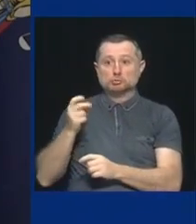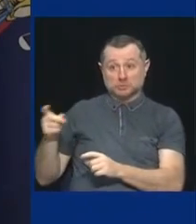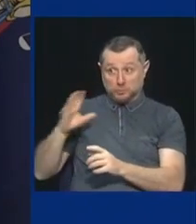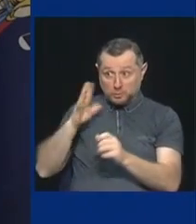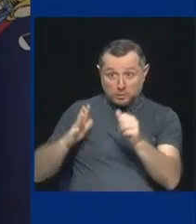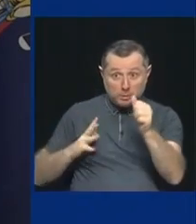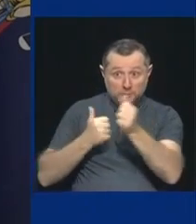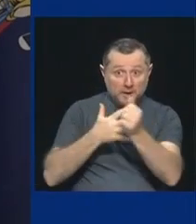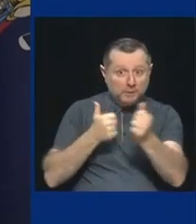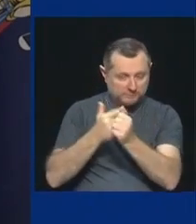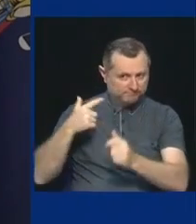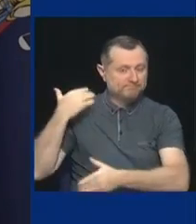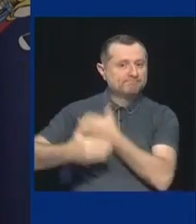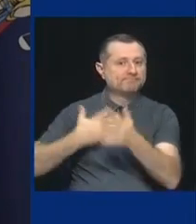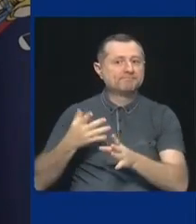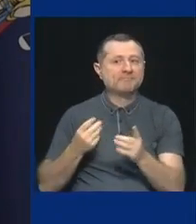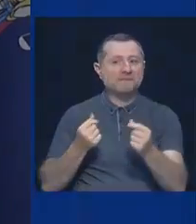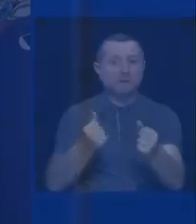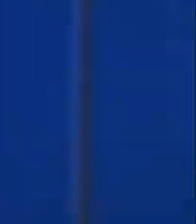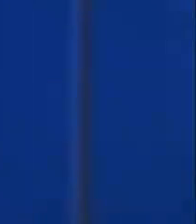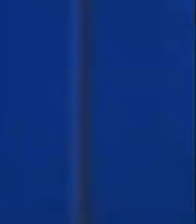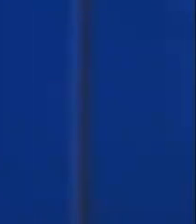resignation will be effective in 14 days.